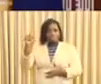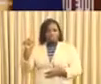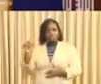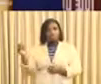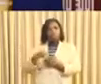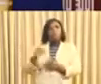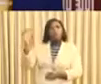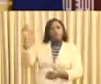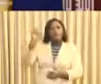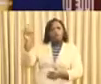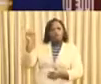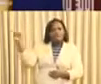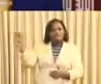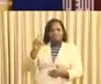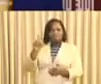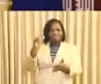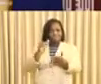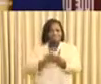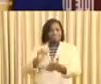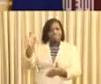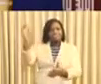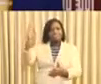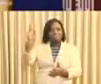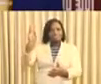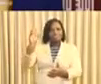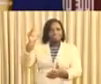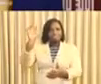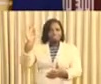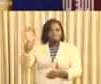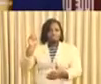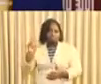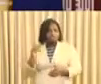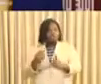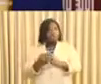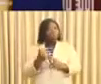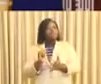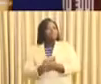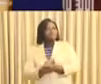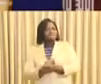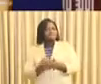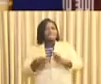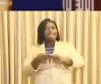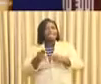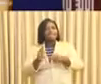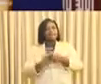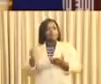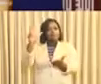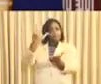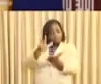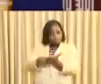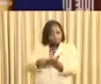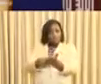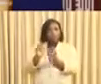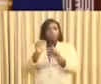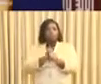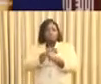100,622. From this pool, the total number of confirmed infections has gone up